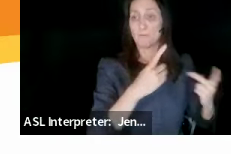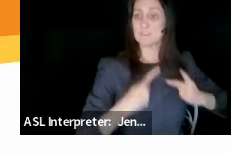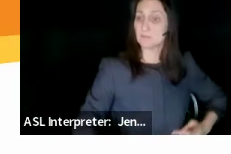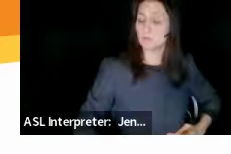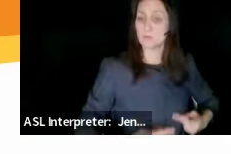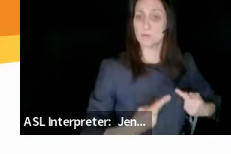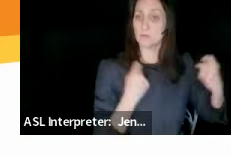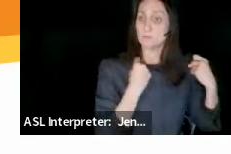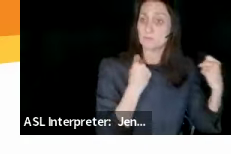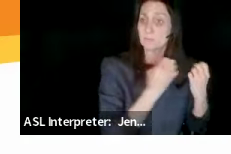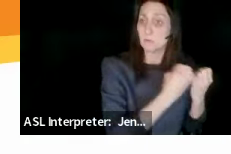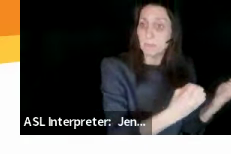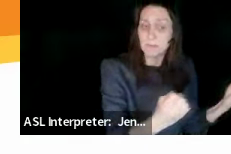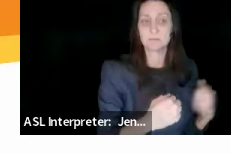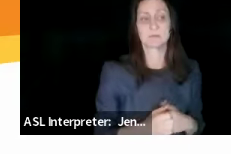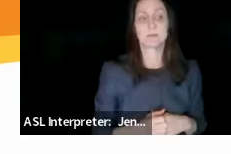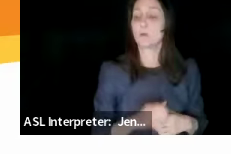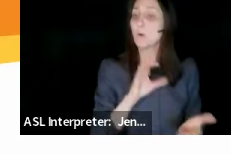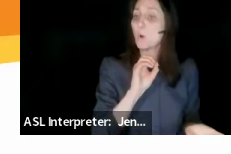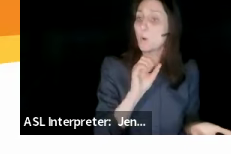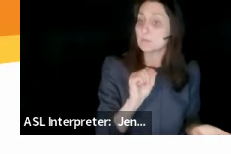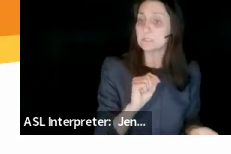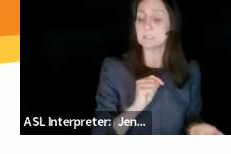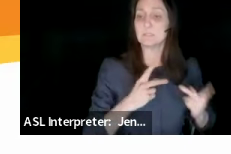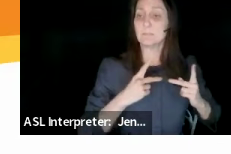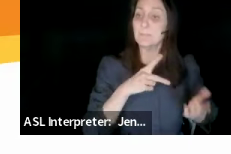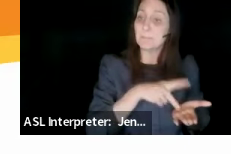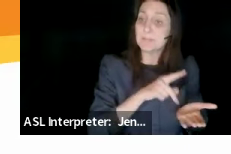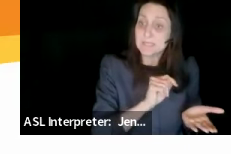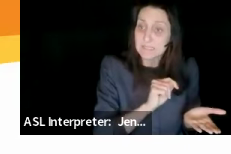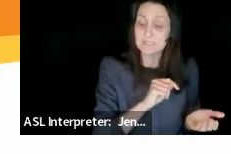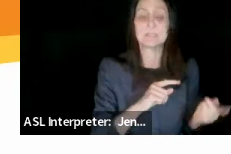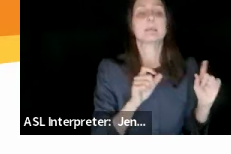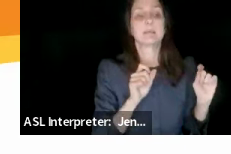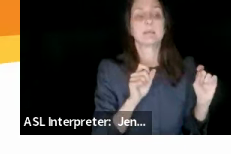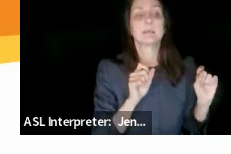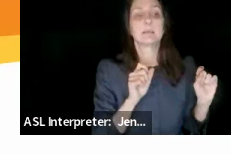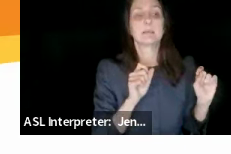or occupational therapists to work directly with persons with paralysis